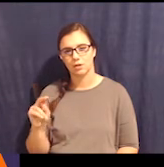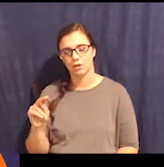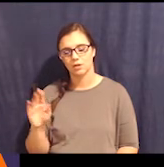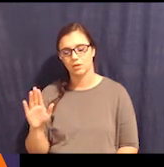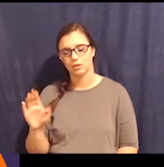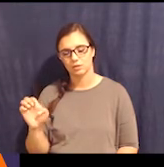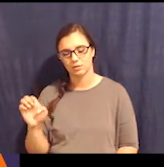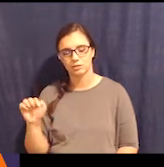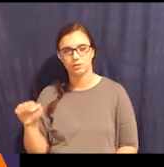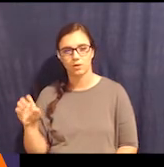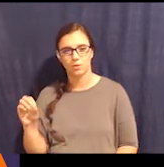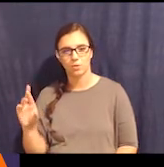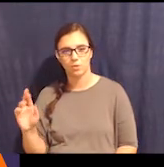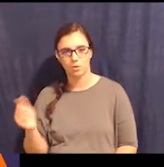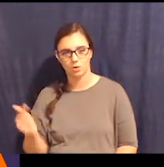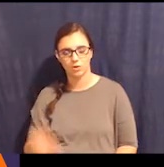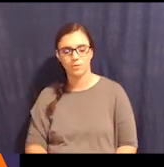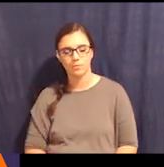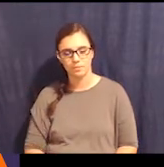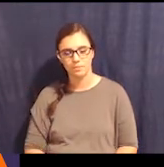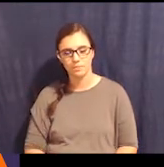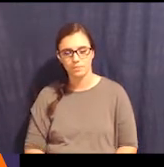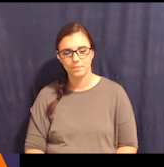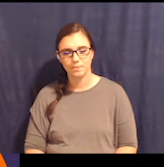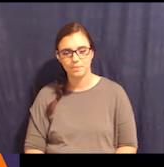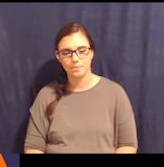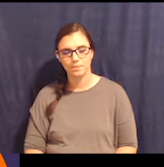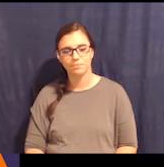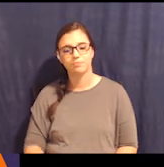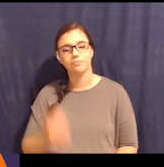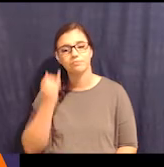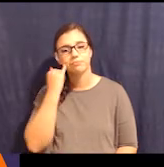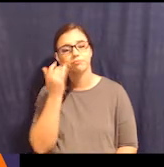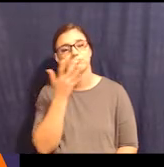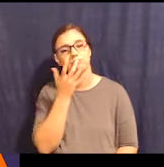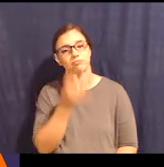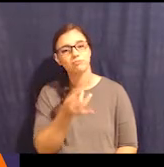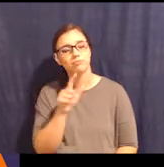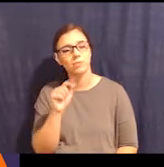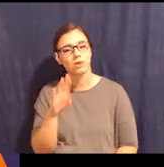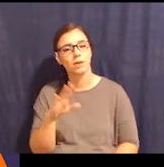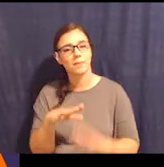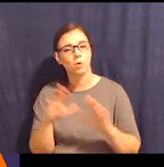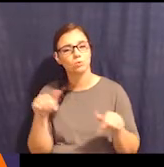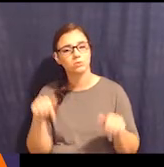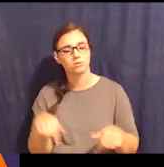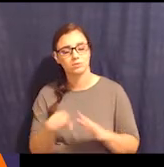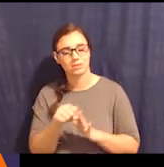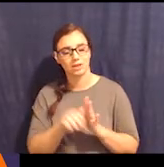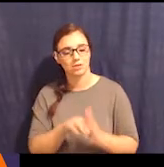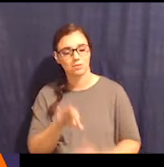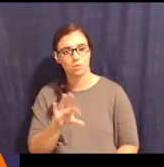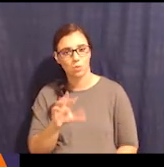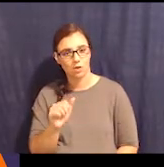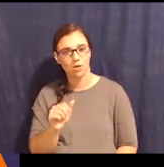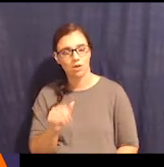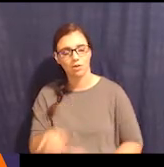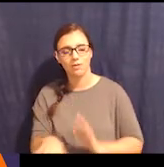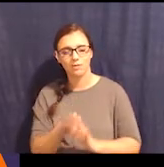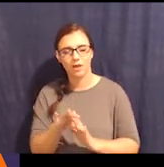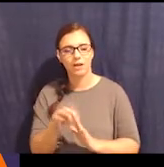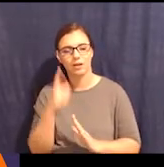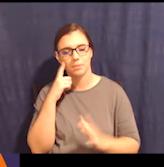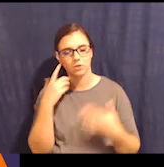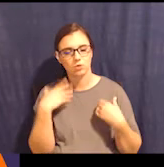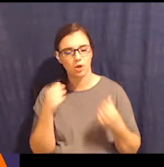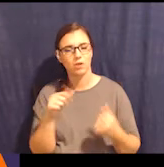If you are interested in clubhouses here in the state of Florida and finding a mental health clubhouse in your area, you can look on the